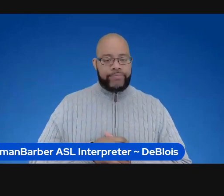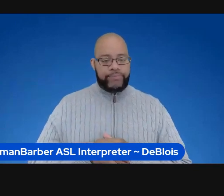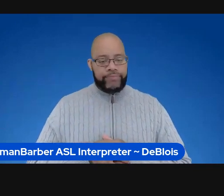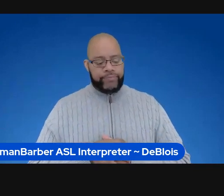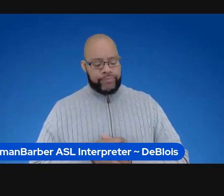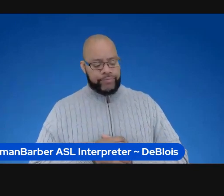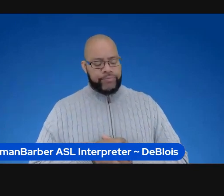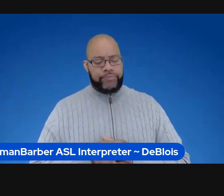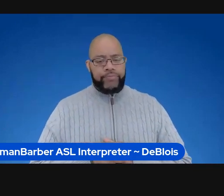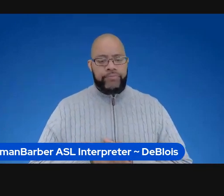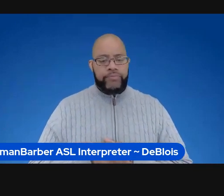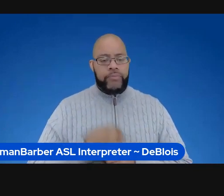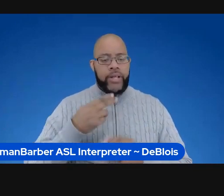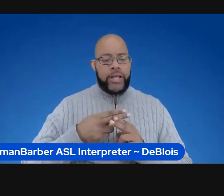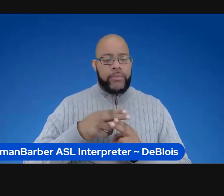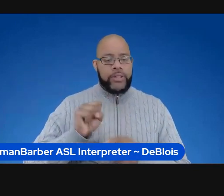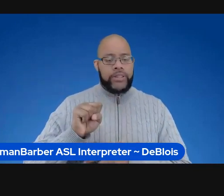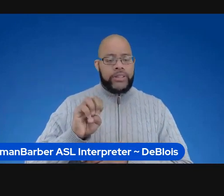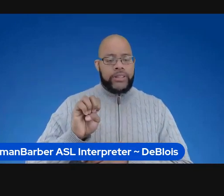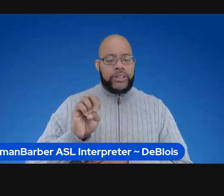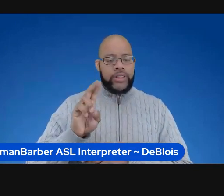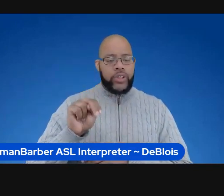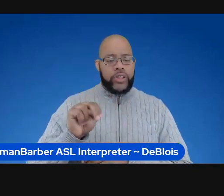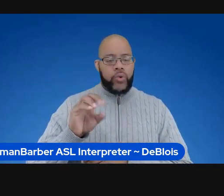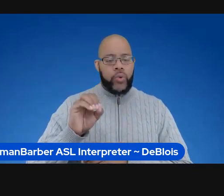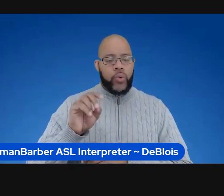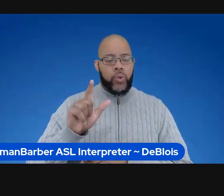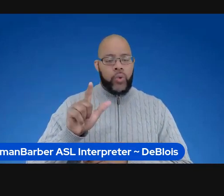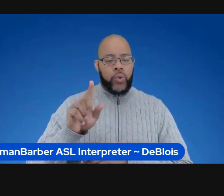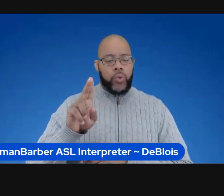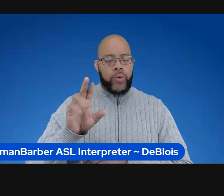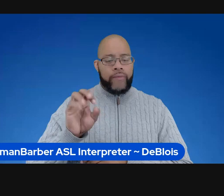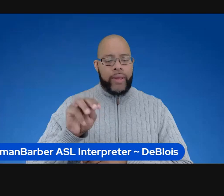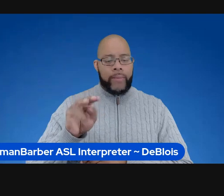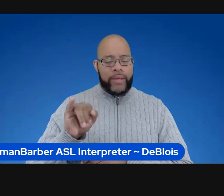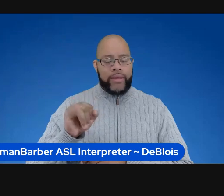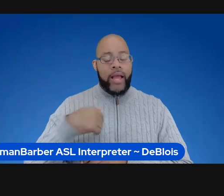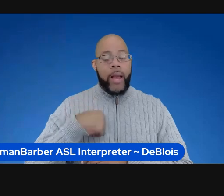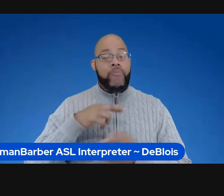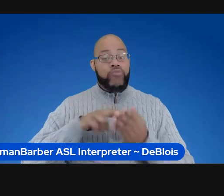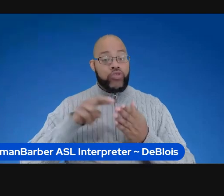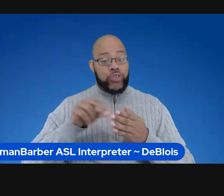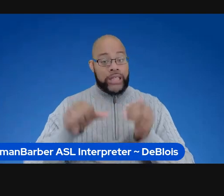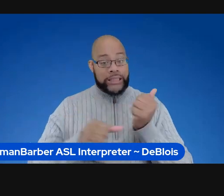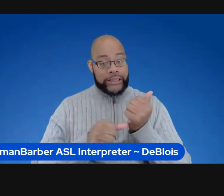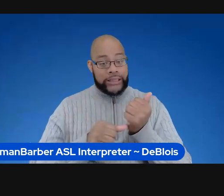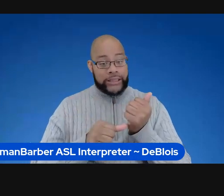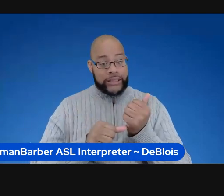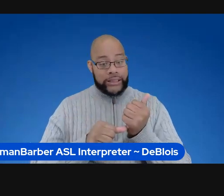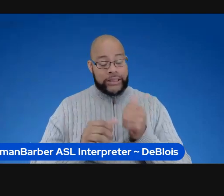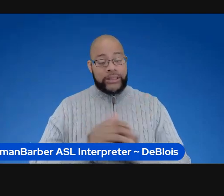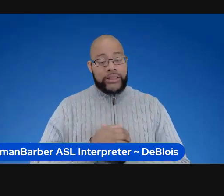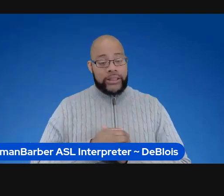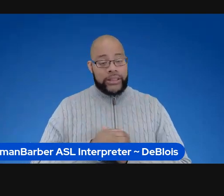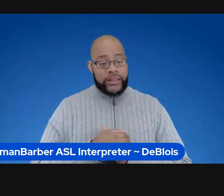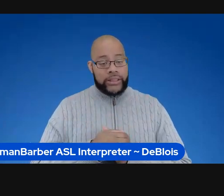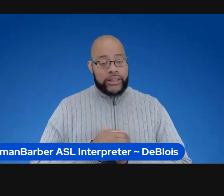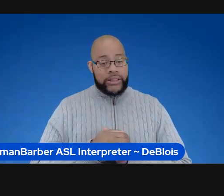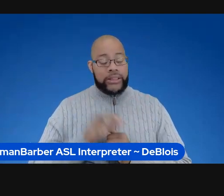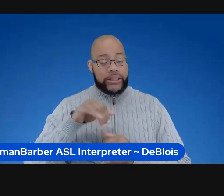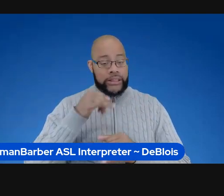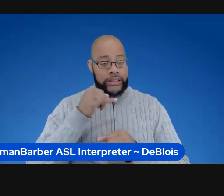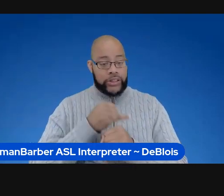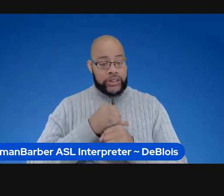So, my name is Sheon Olufemi, and currently I'm serving as a research assistant at Elix Belgian